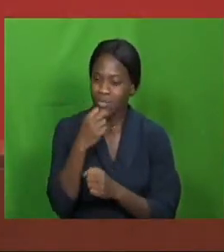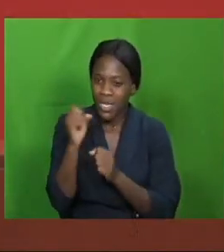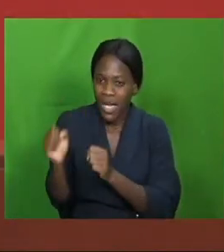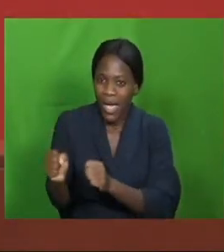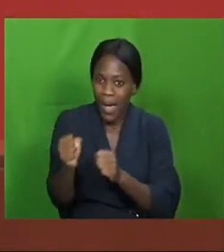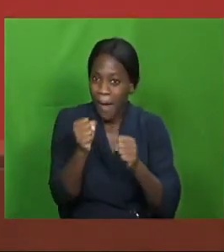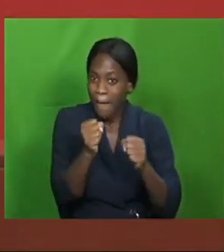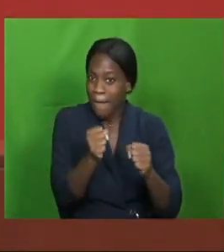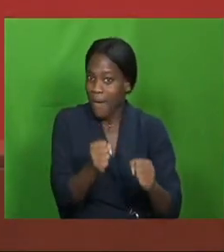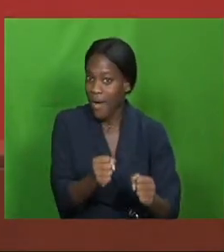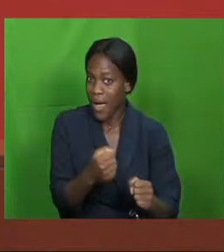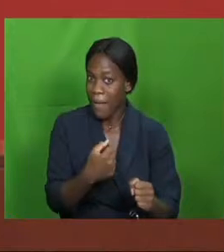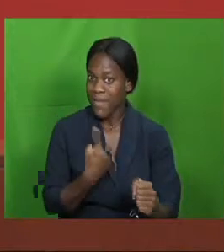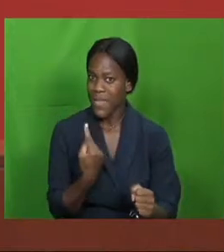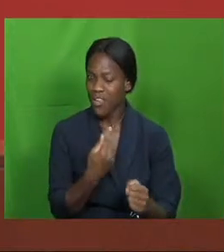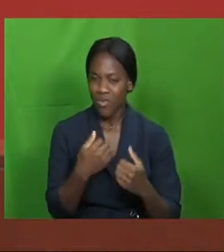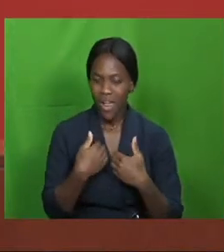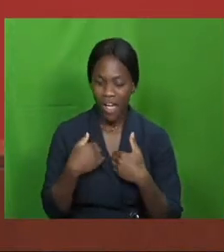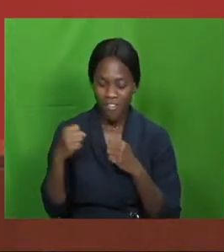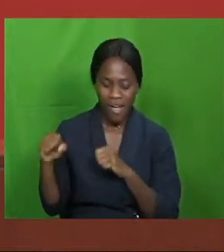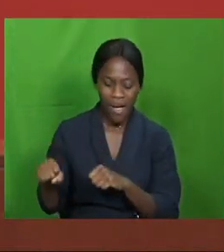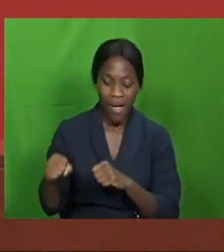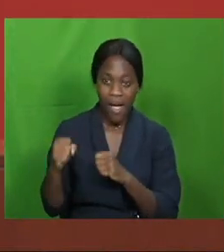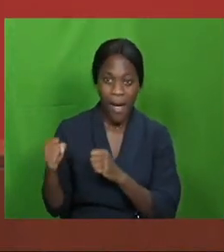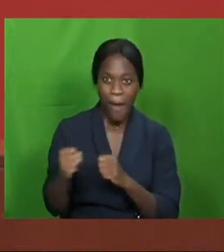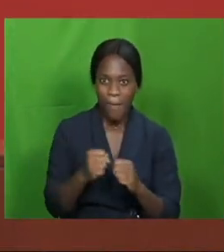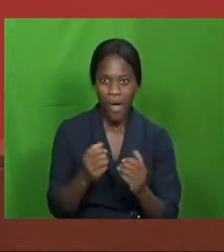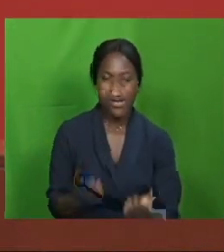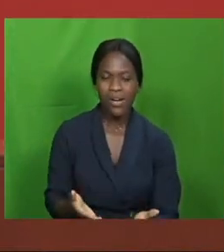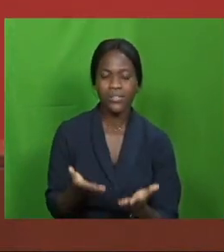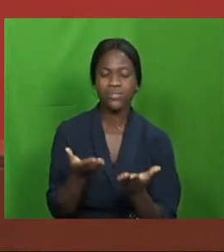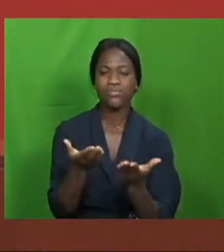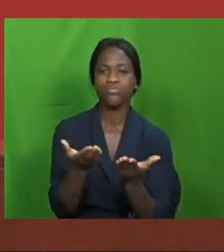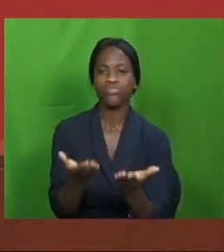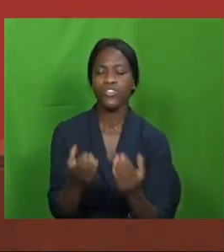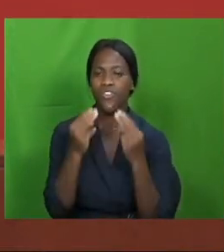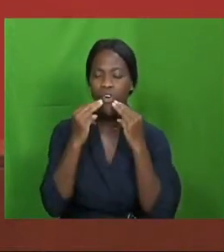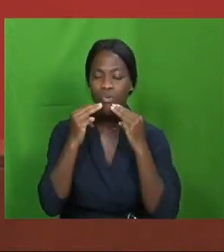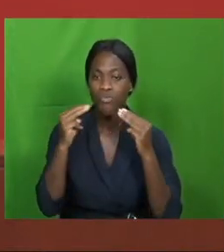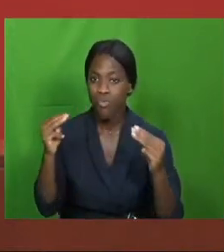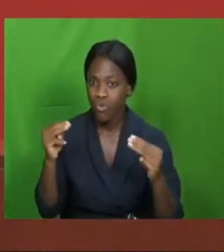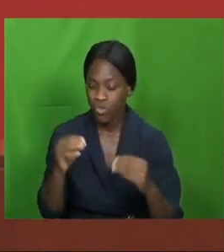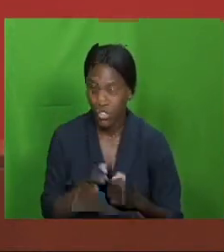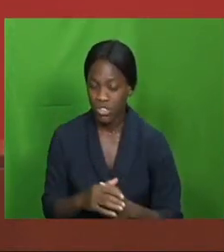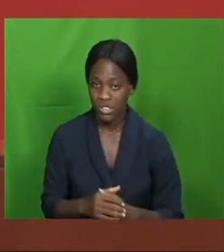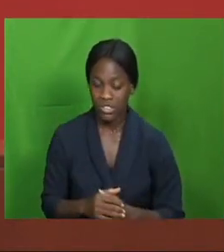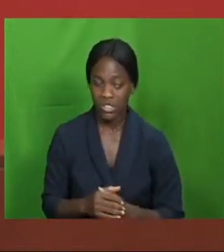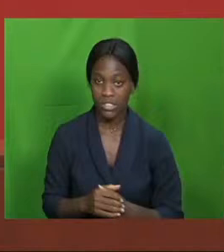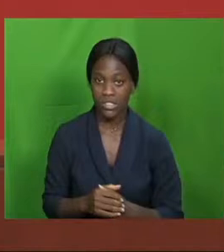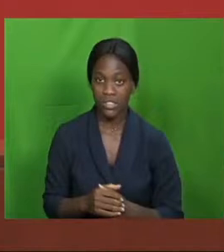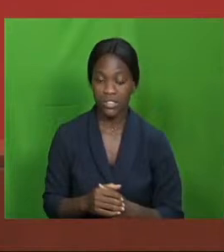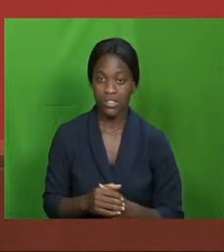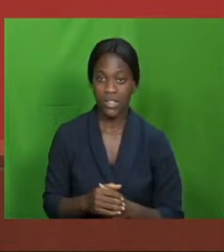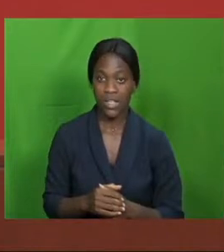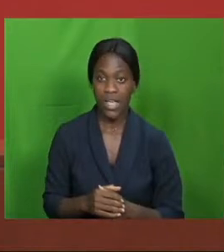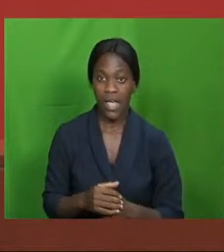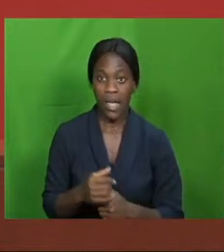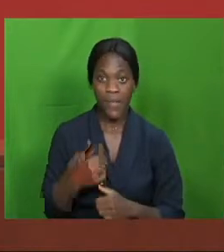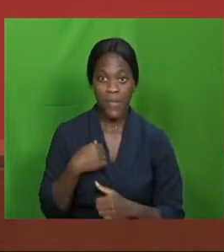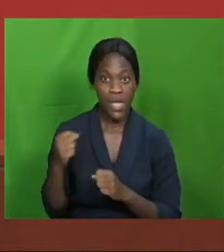My power to admit motions is provided for under Orders